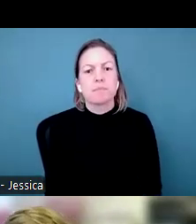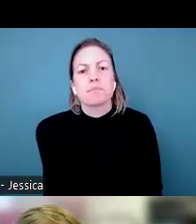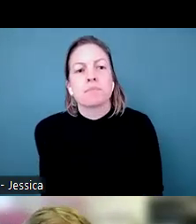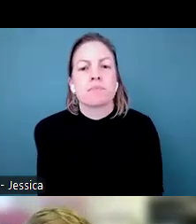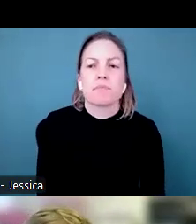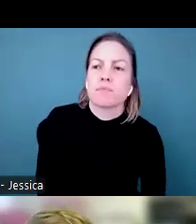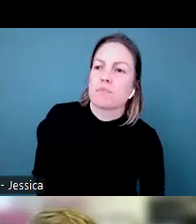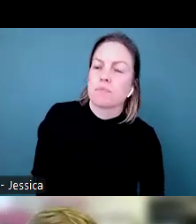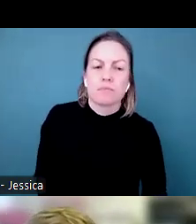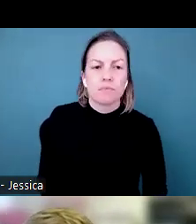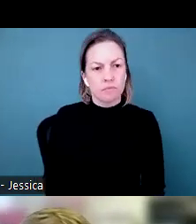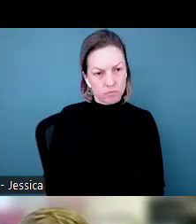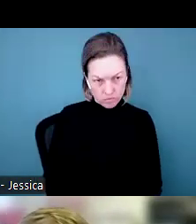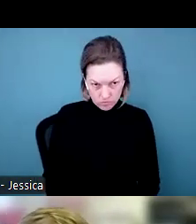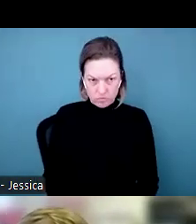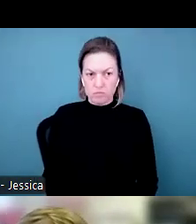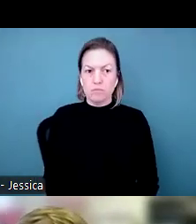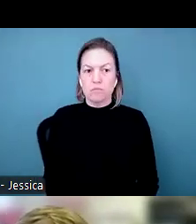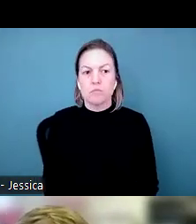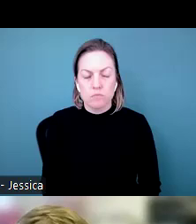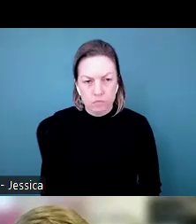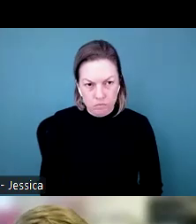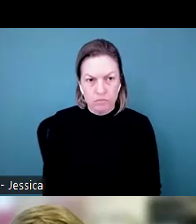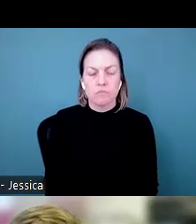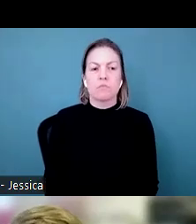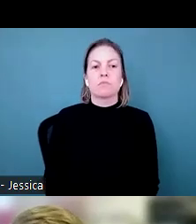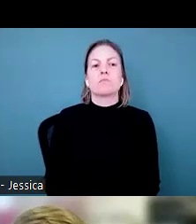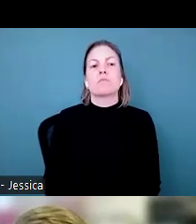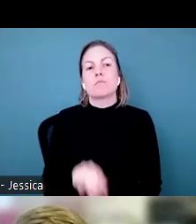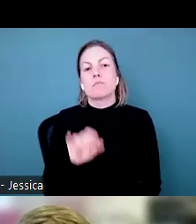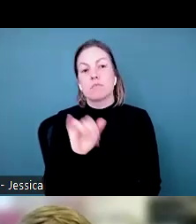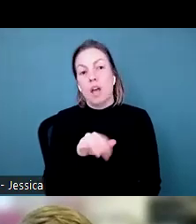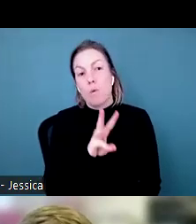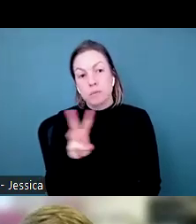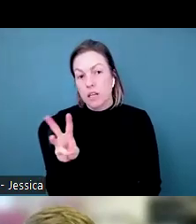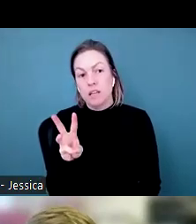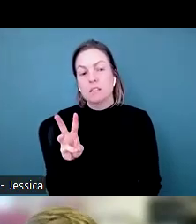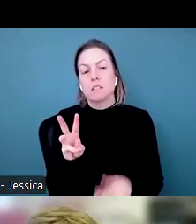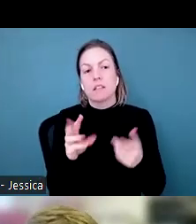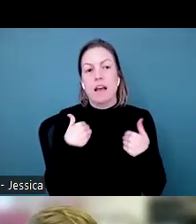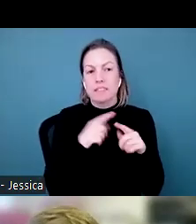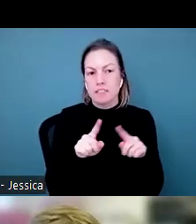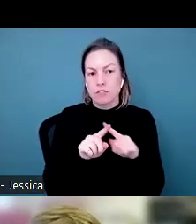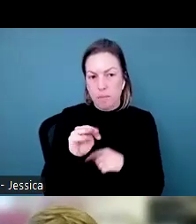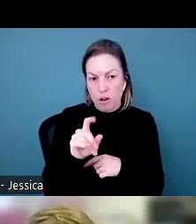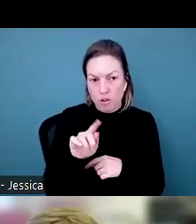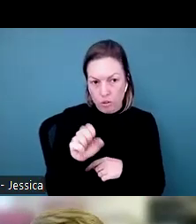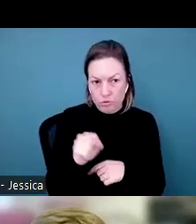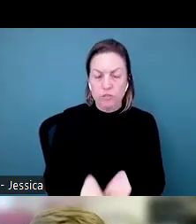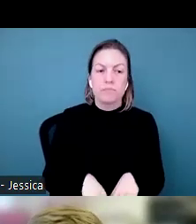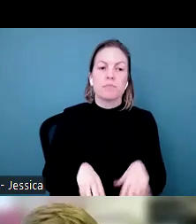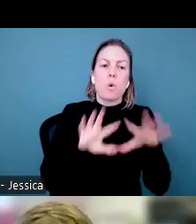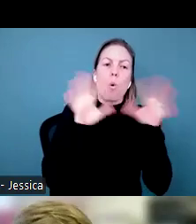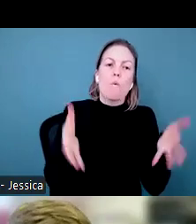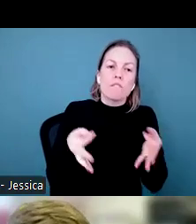So the implementation of this website, there's various learning modules that have different emphases. The first is an overview and welcome to kind of get